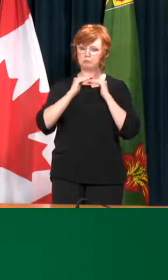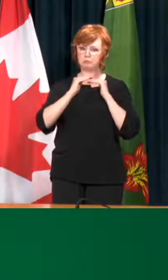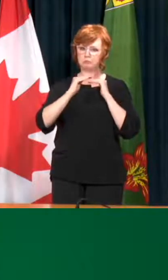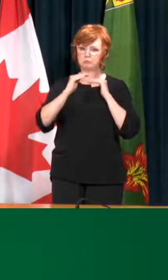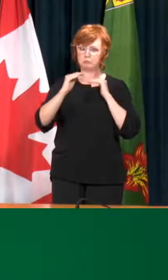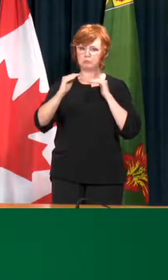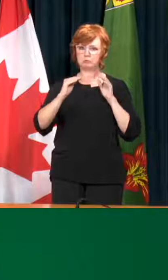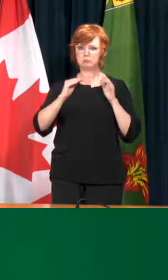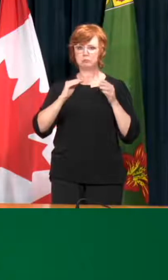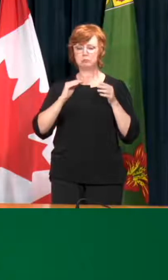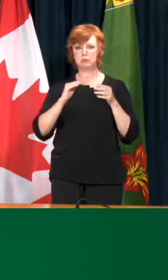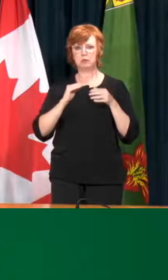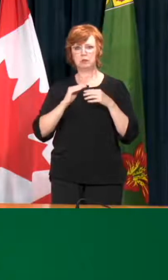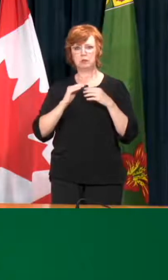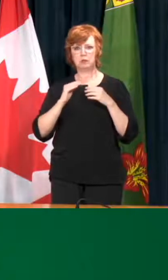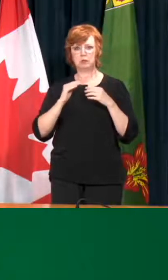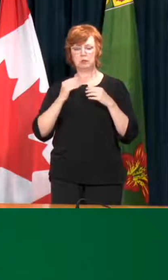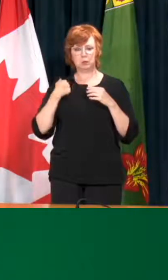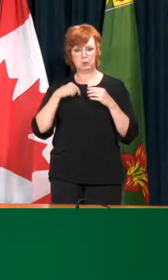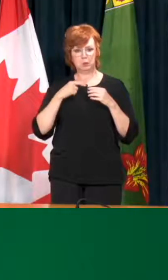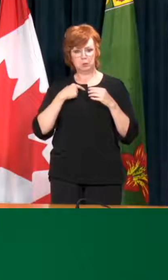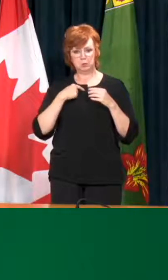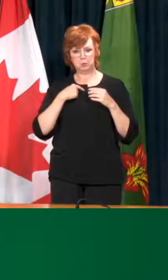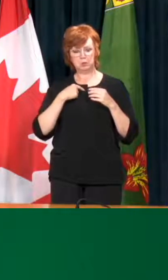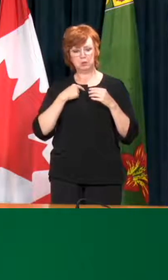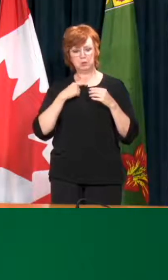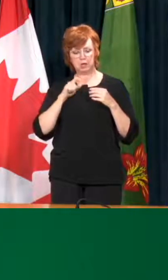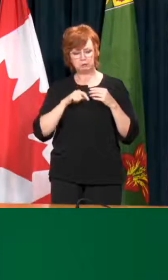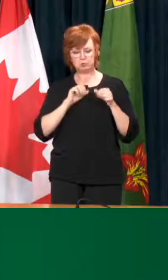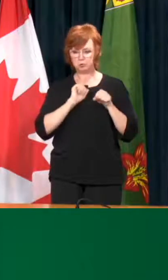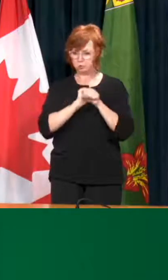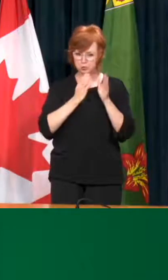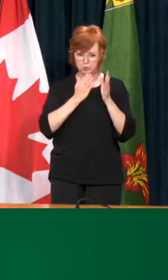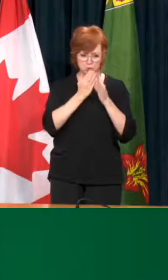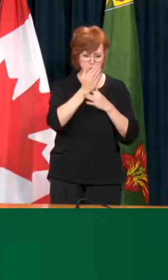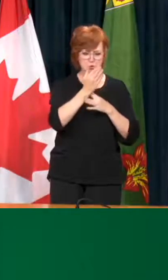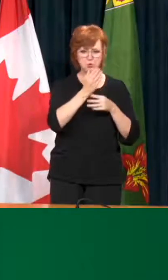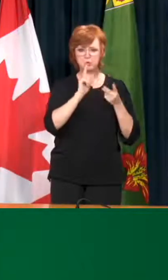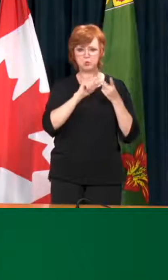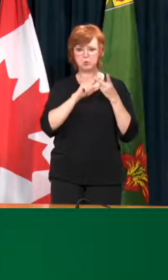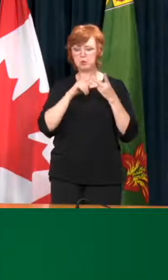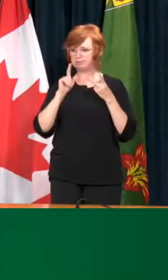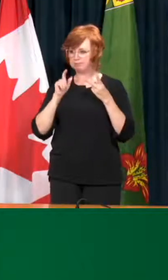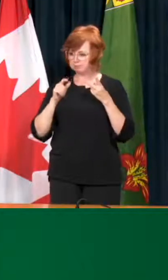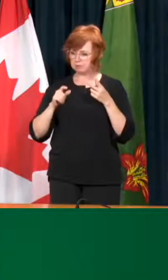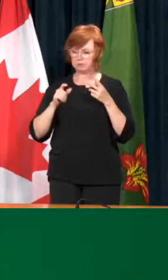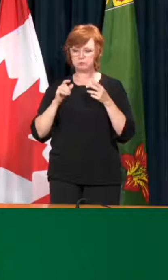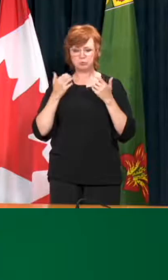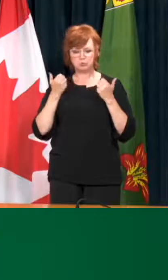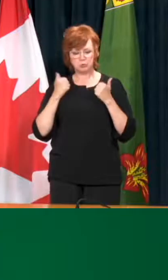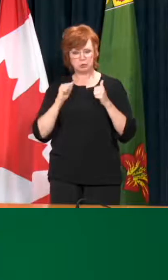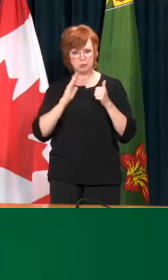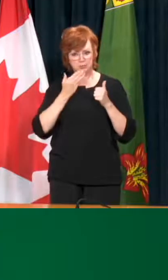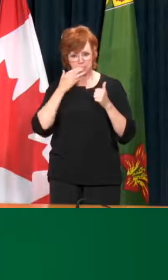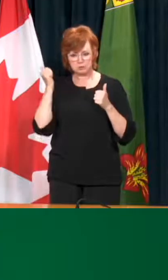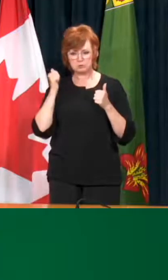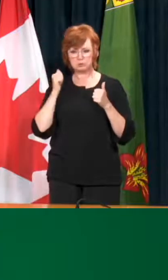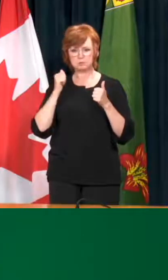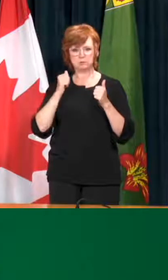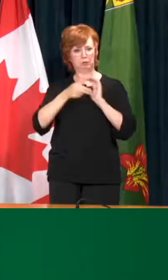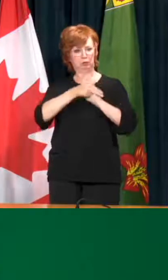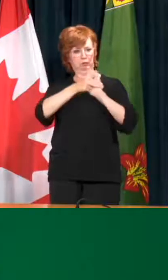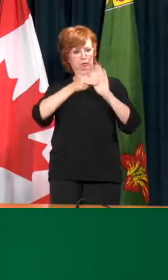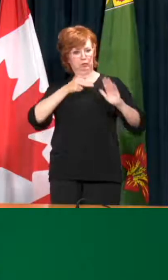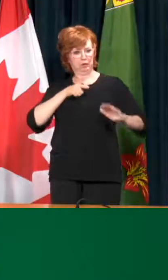run a business where there was a case, we just need to deal with it in terms of if there's a need for public service announcement. There shouldn't be any stigma